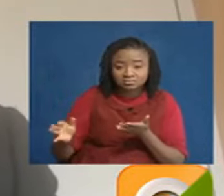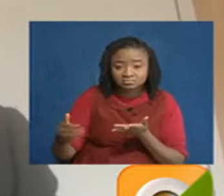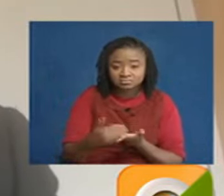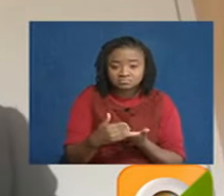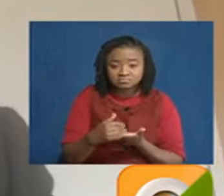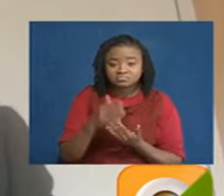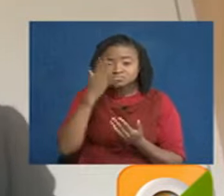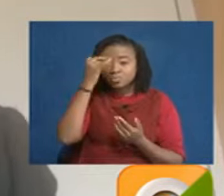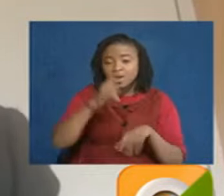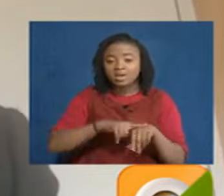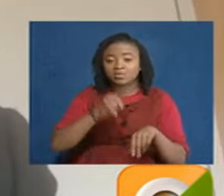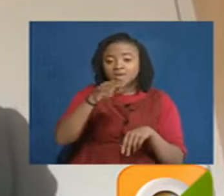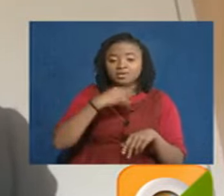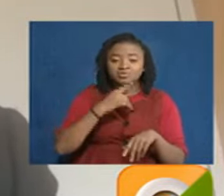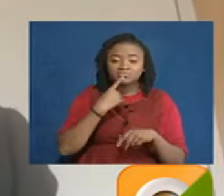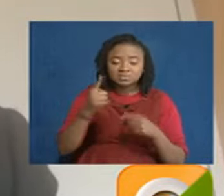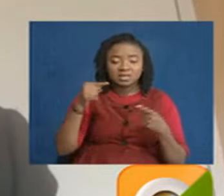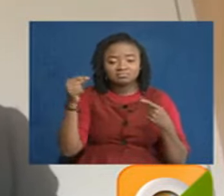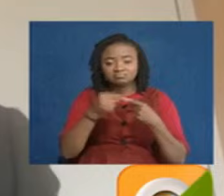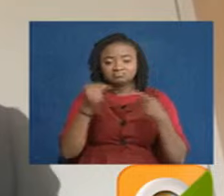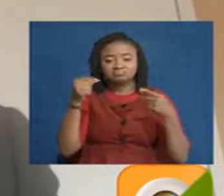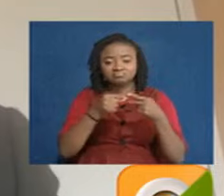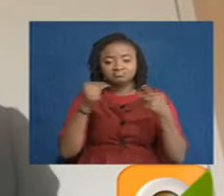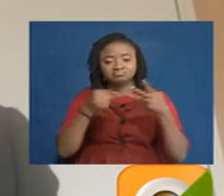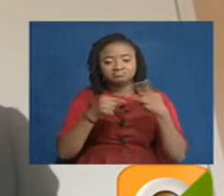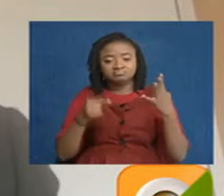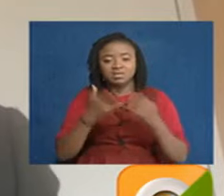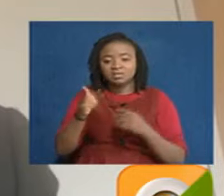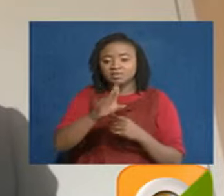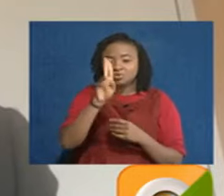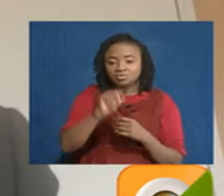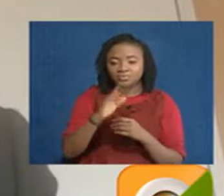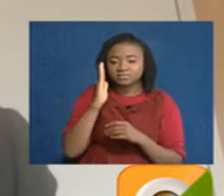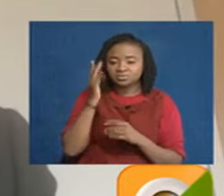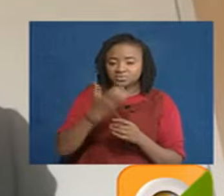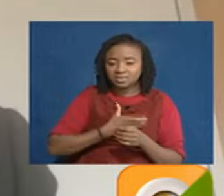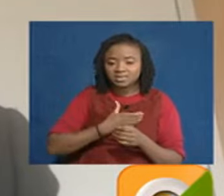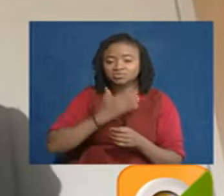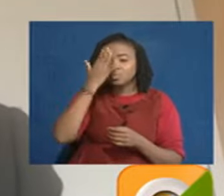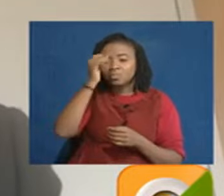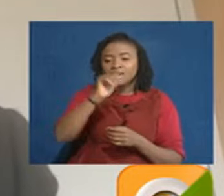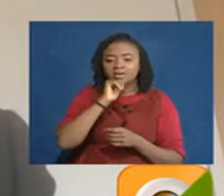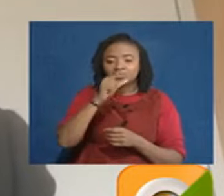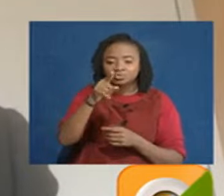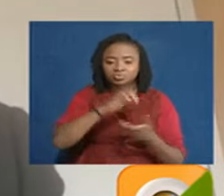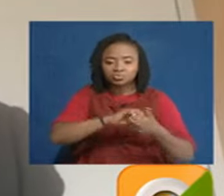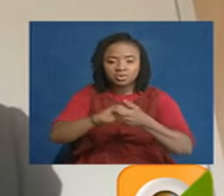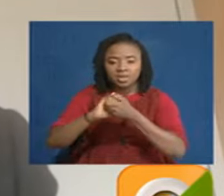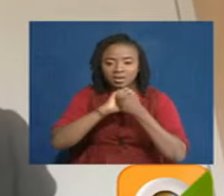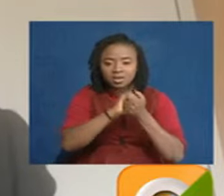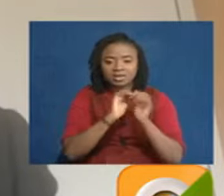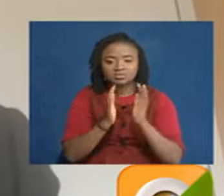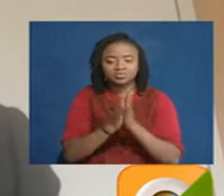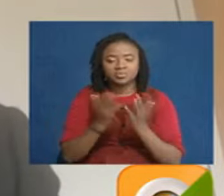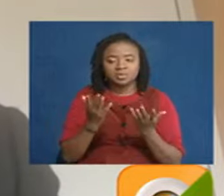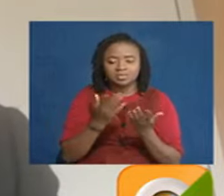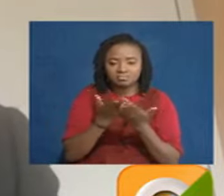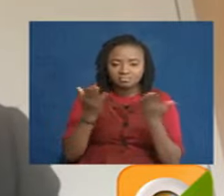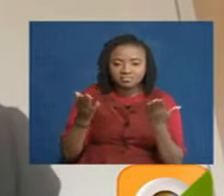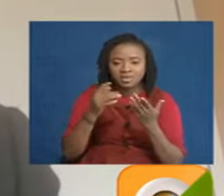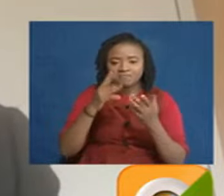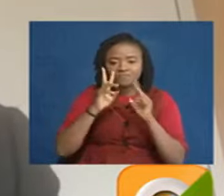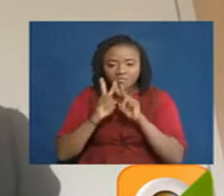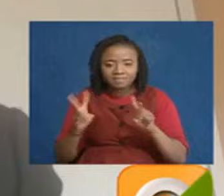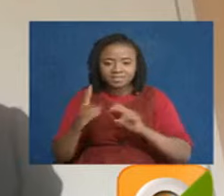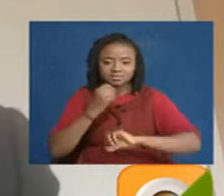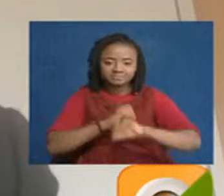make claims in the UN Security Council, while not able to actually even engage on peace building and